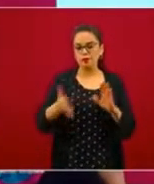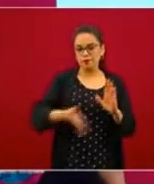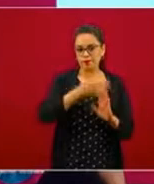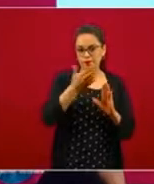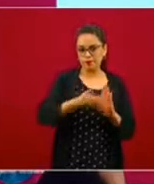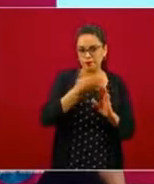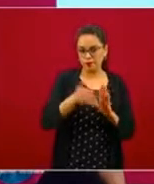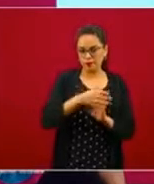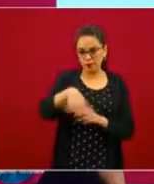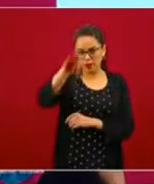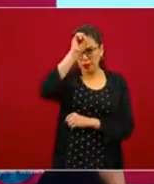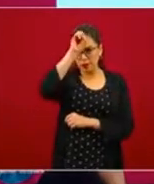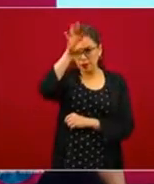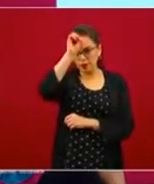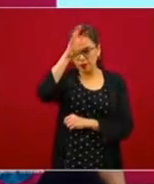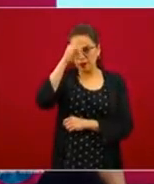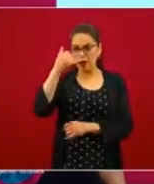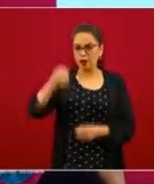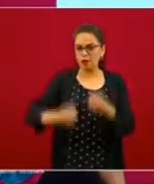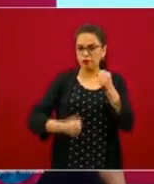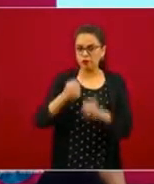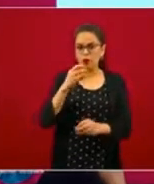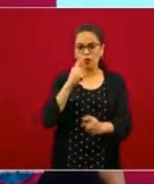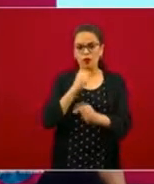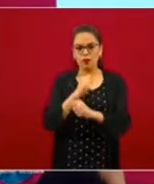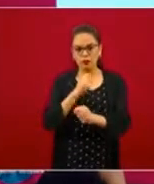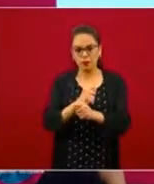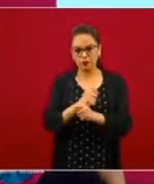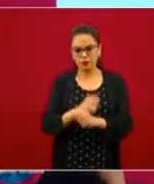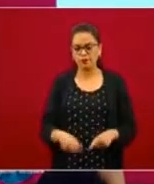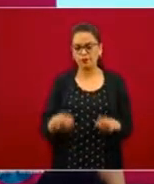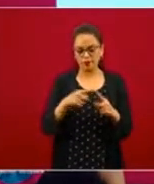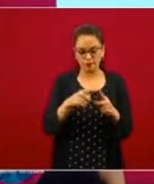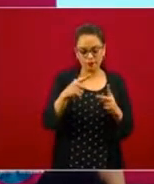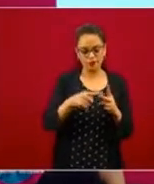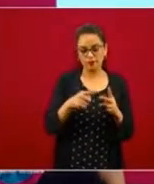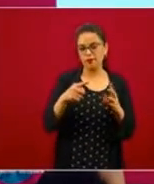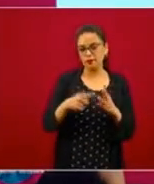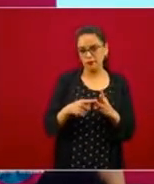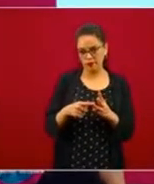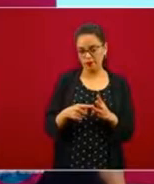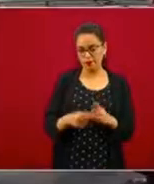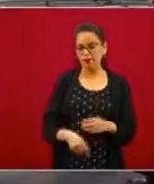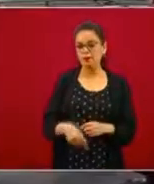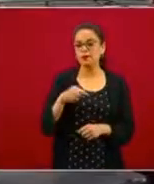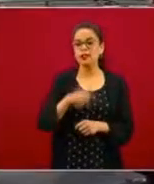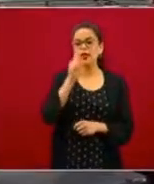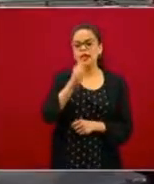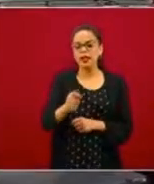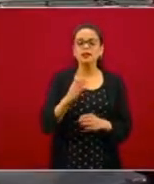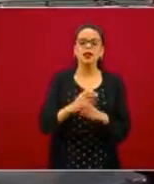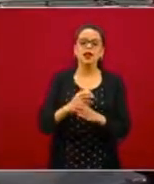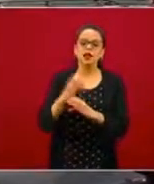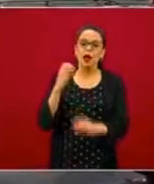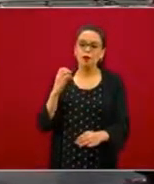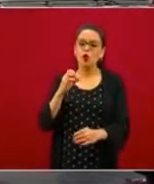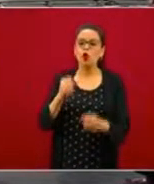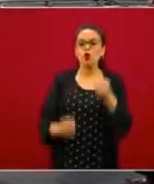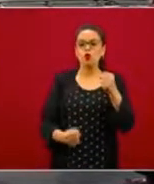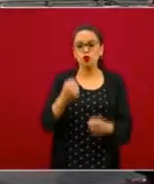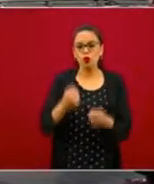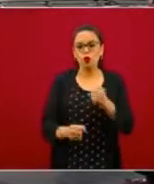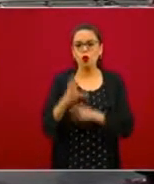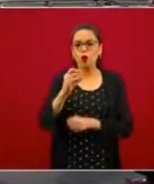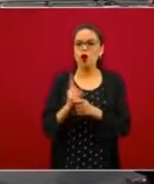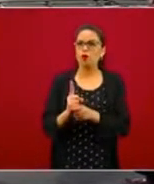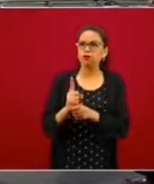la construction, fabricación and de equipos de transporte. manufacturing Esto of incluye transportation automotriz, equipments, which includes camiones, automotive, industria